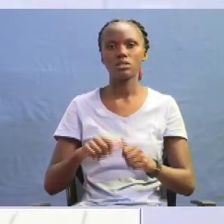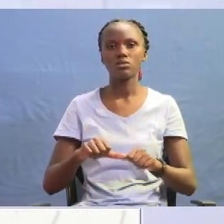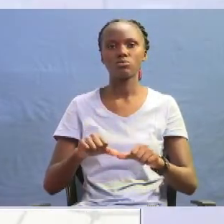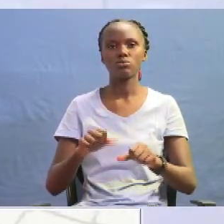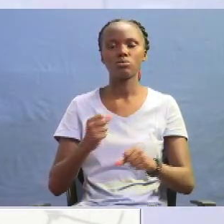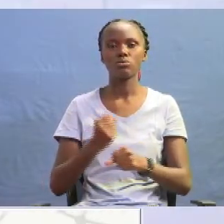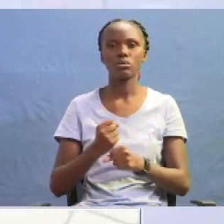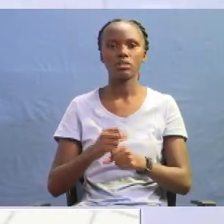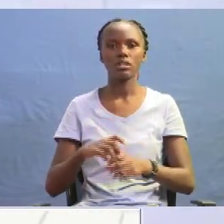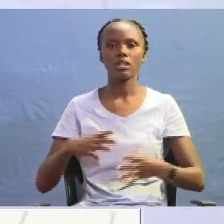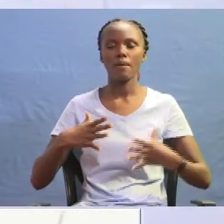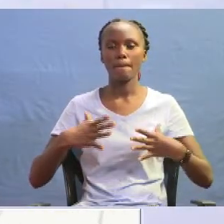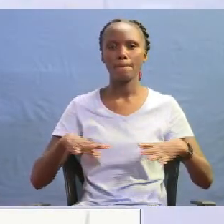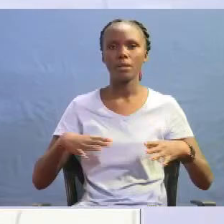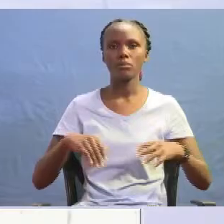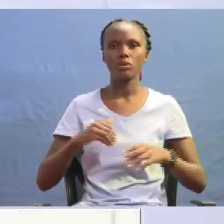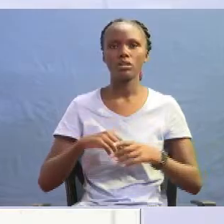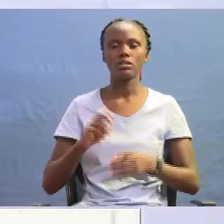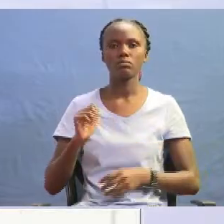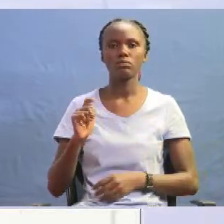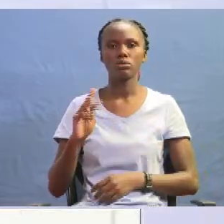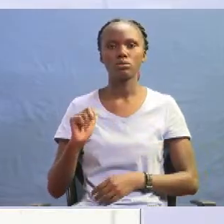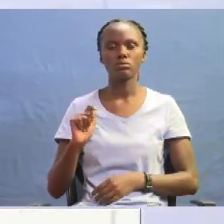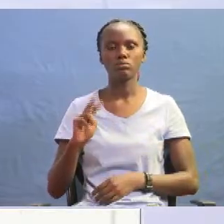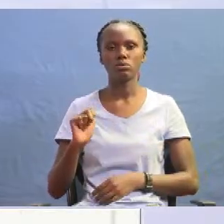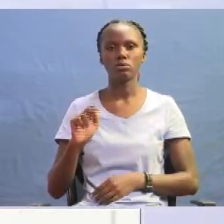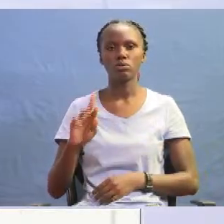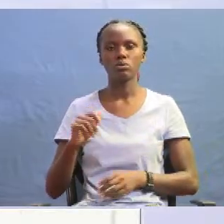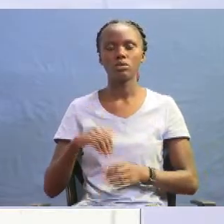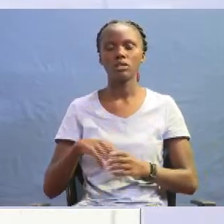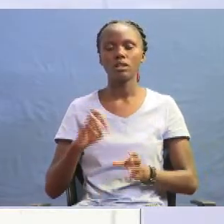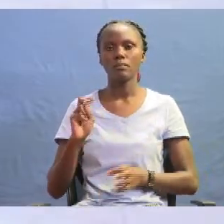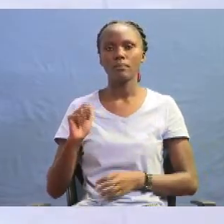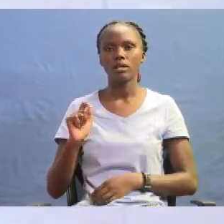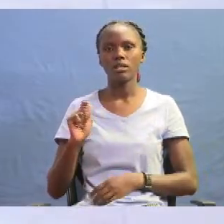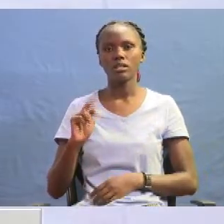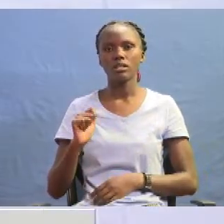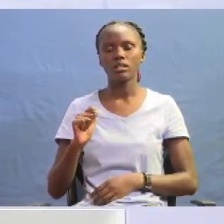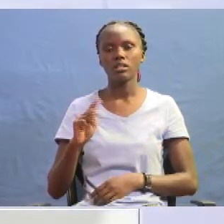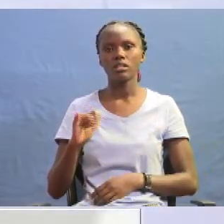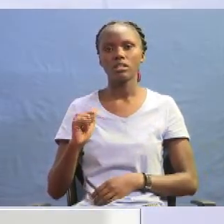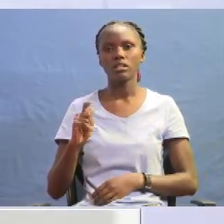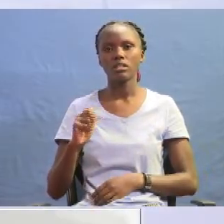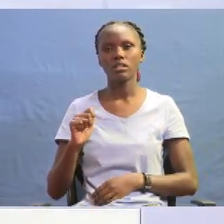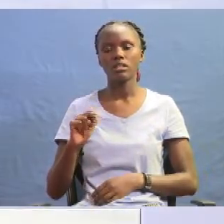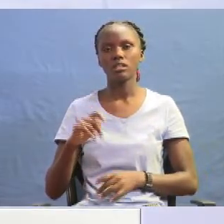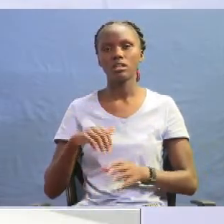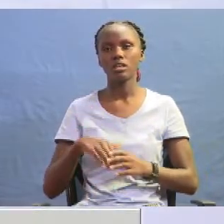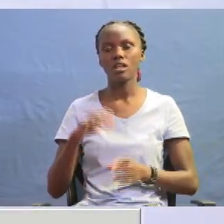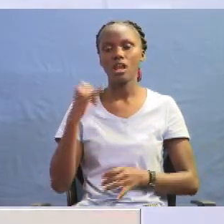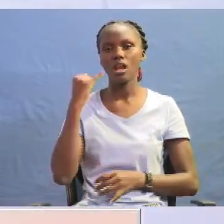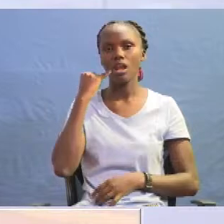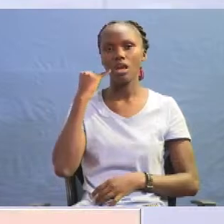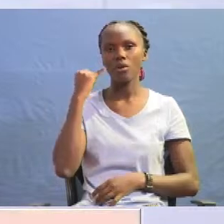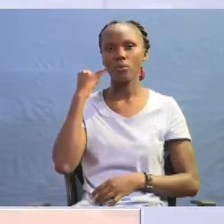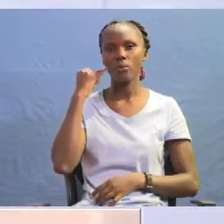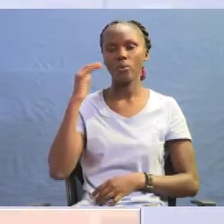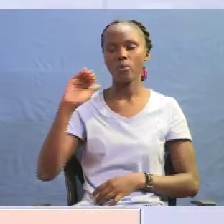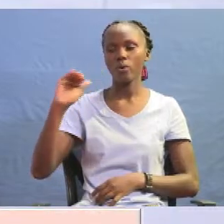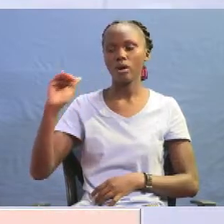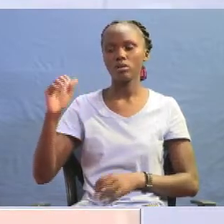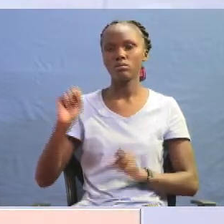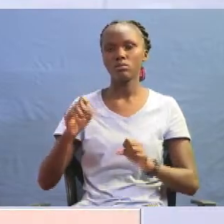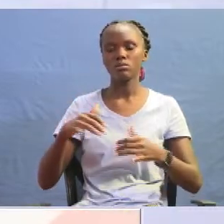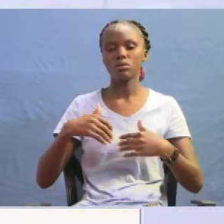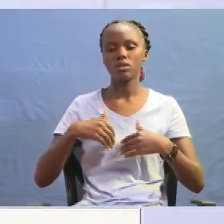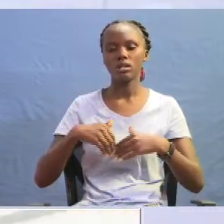mood. Residents of Buruburu Estate in Manyani, Kivumbeni Ward in Nakuru Town East Sub-County were